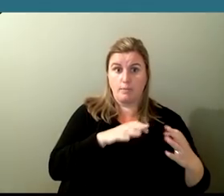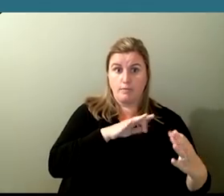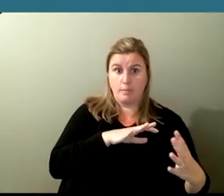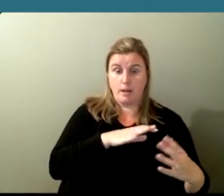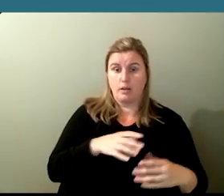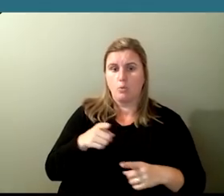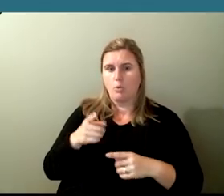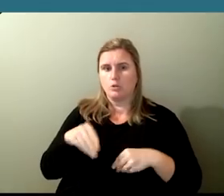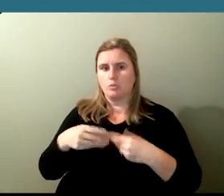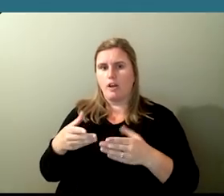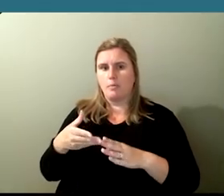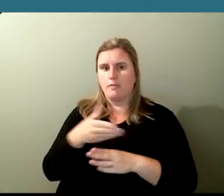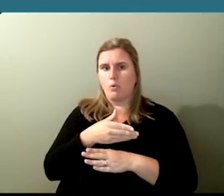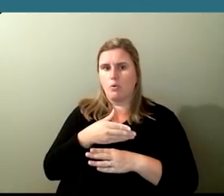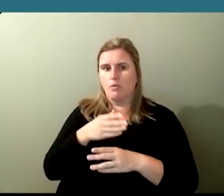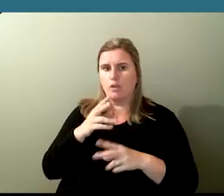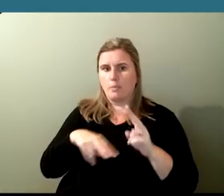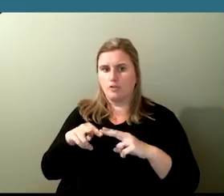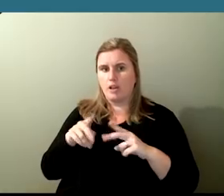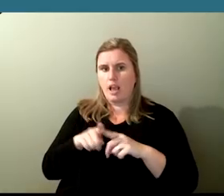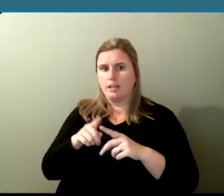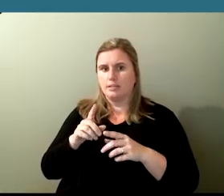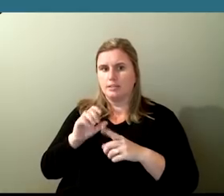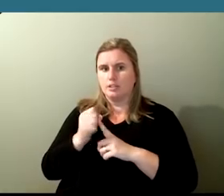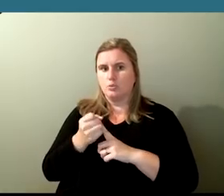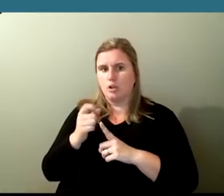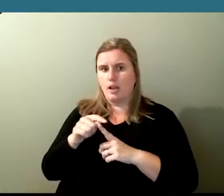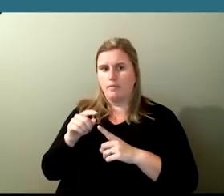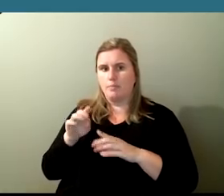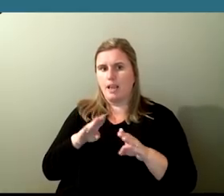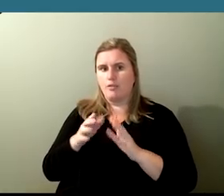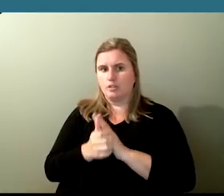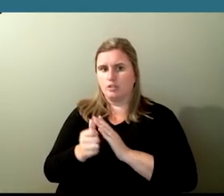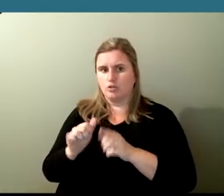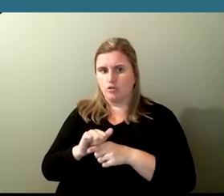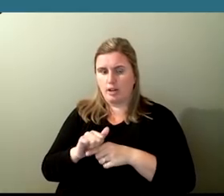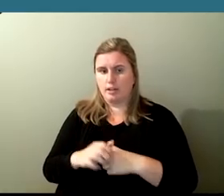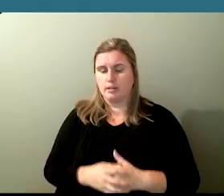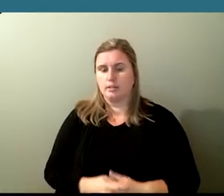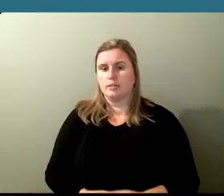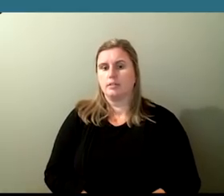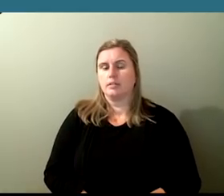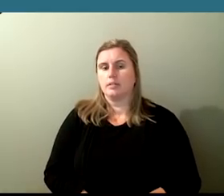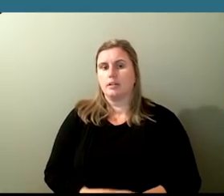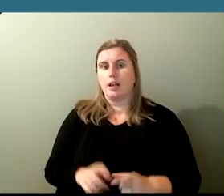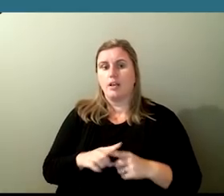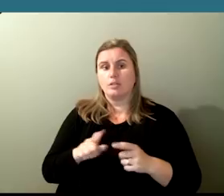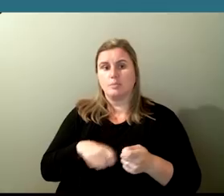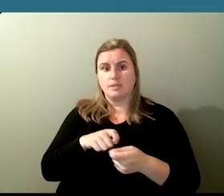the observation, such as, as in the case of behavioral skills training. And of course, following the